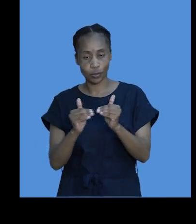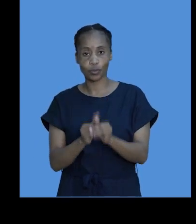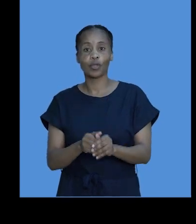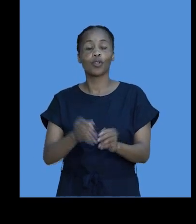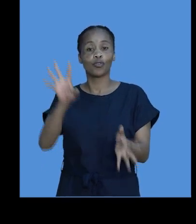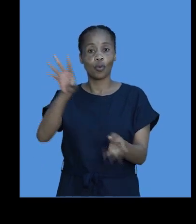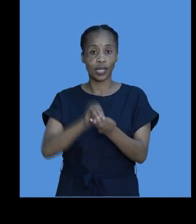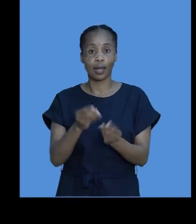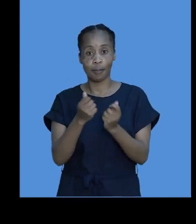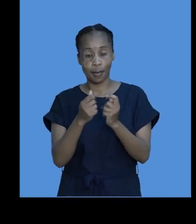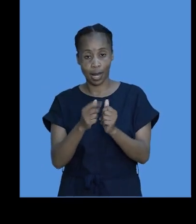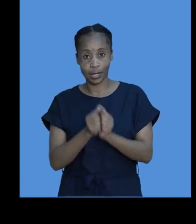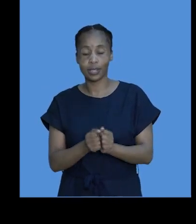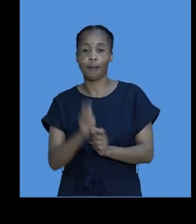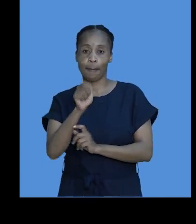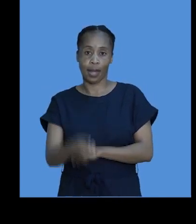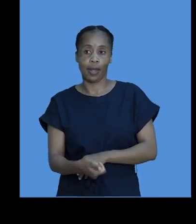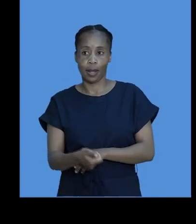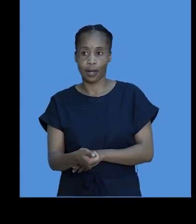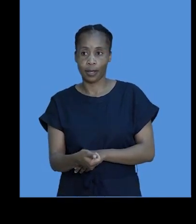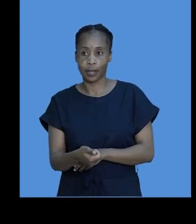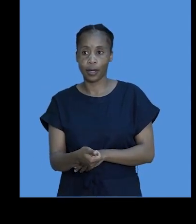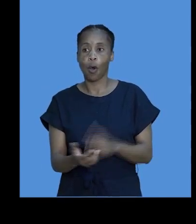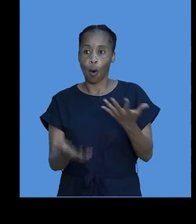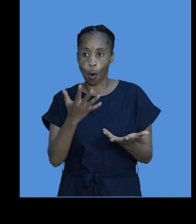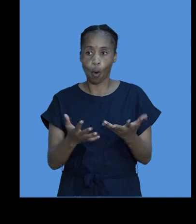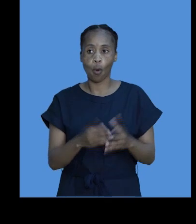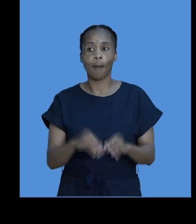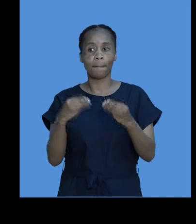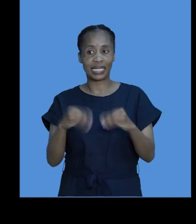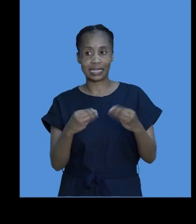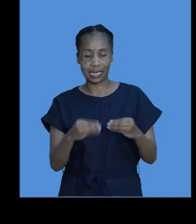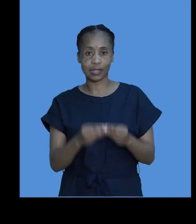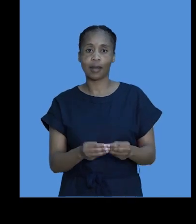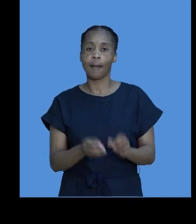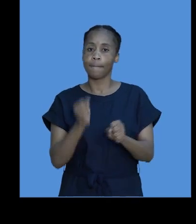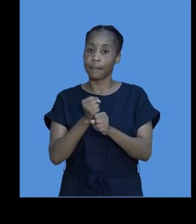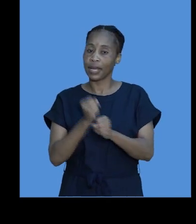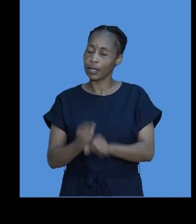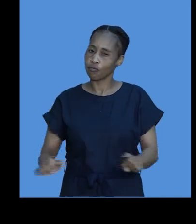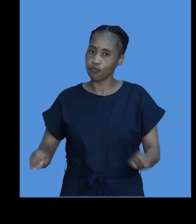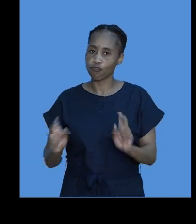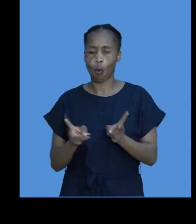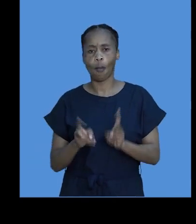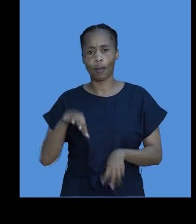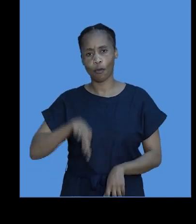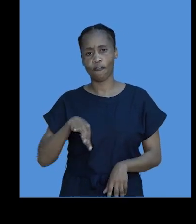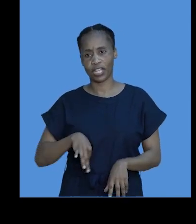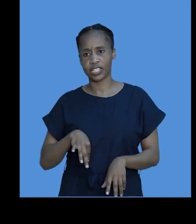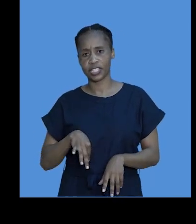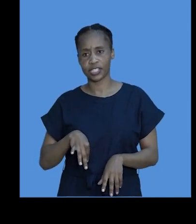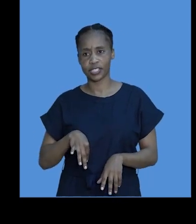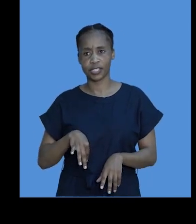cost, and the business will be making normal profit. In the long run, the business,